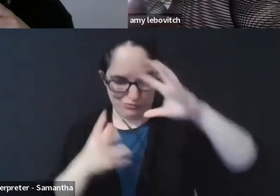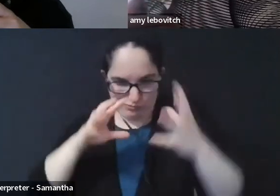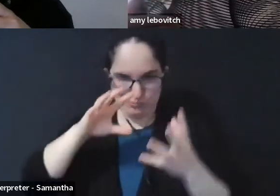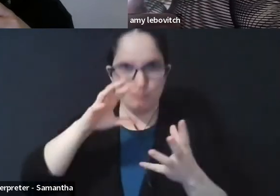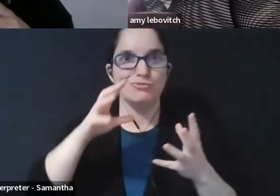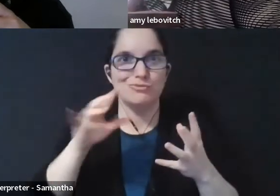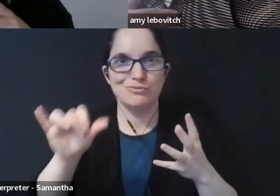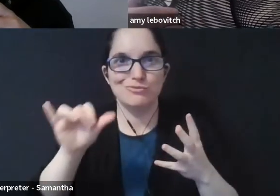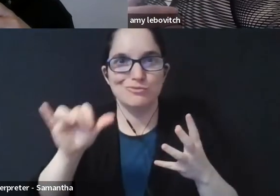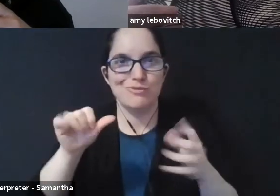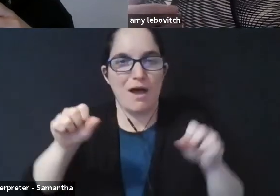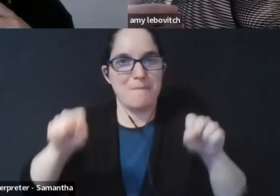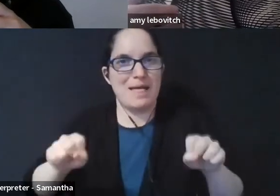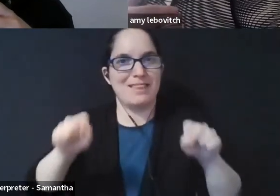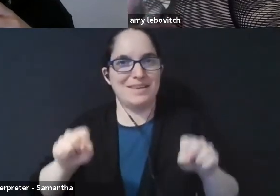to